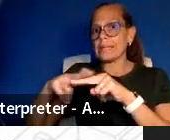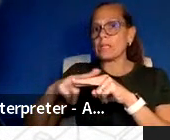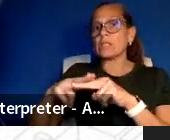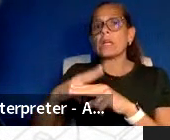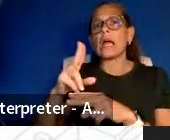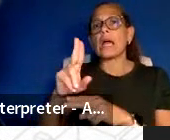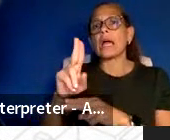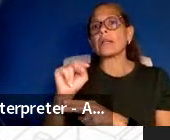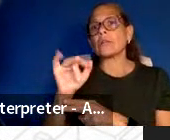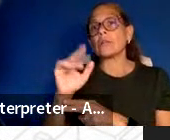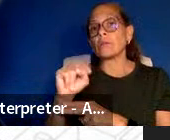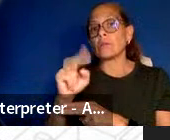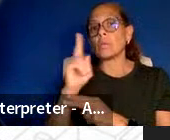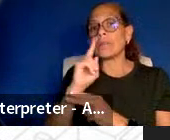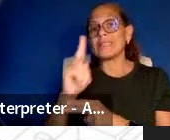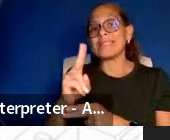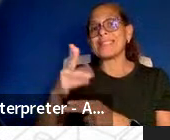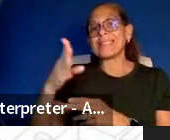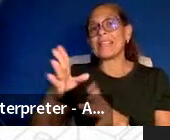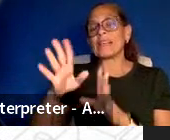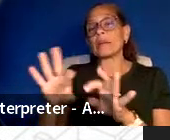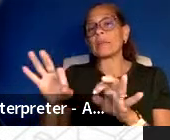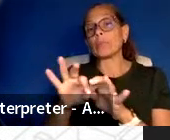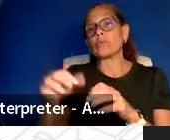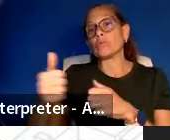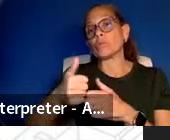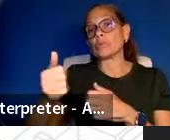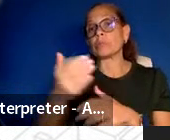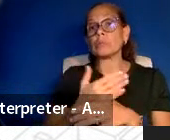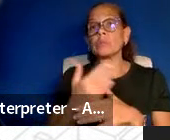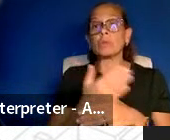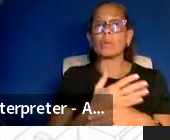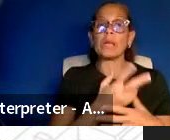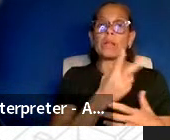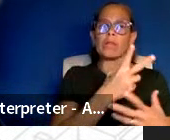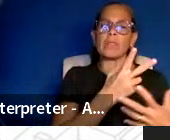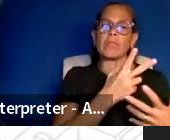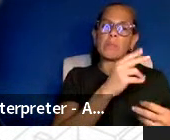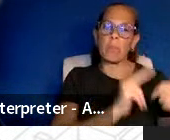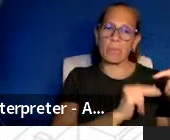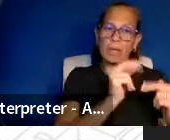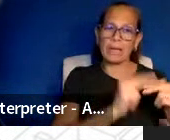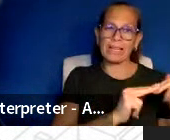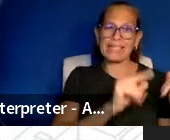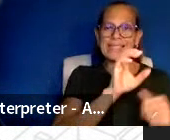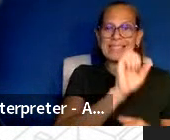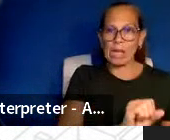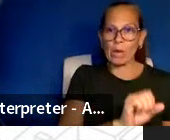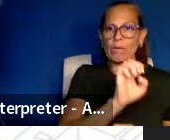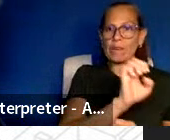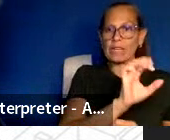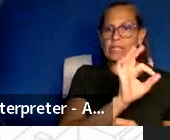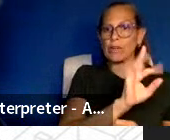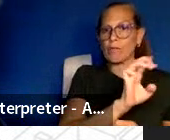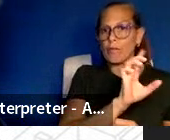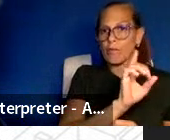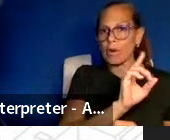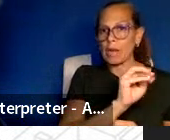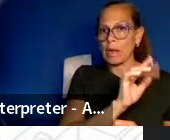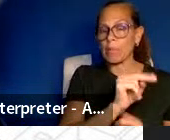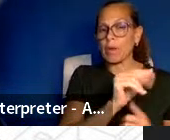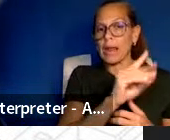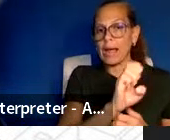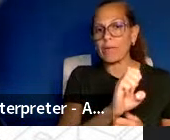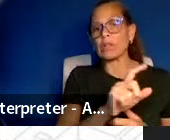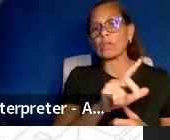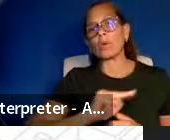Road, we also see the site as important to transitioning between the denser buildings south of East Fremont Avenue to the lower scale Van Ness